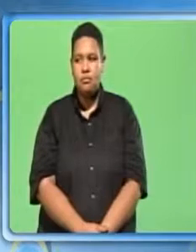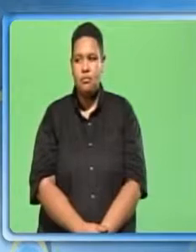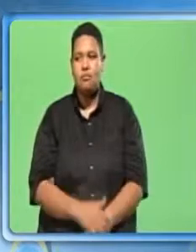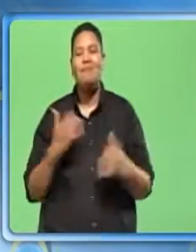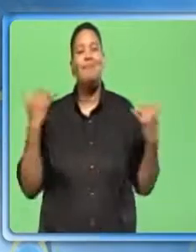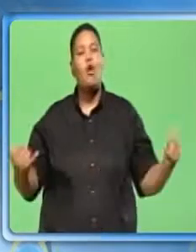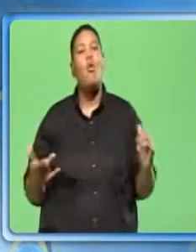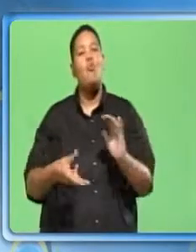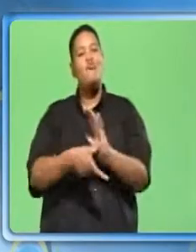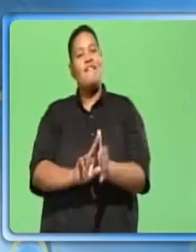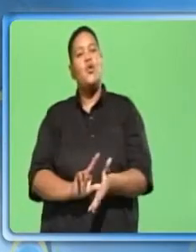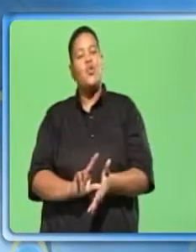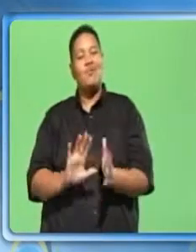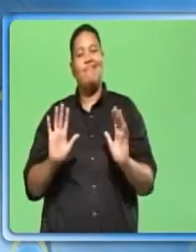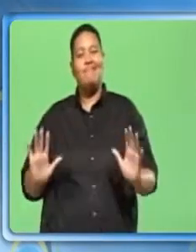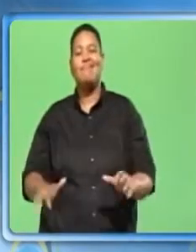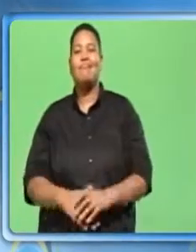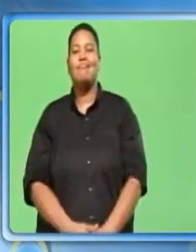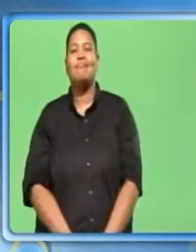Let us review.